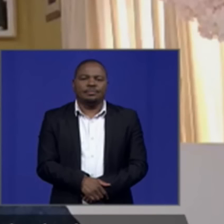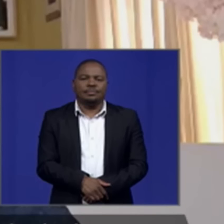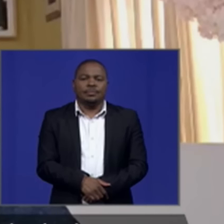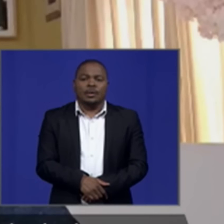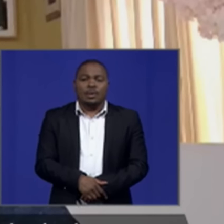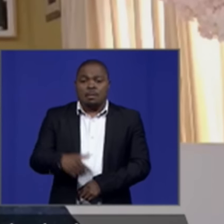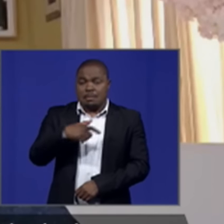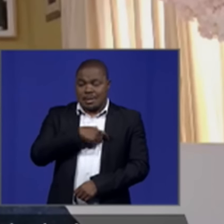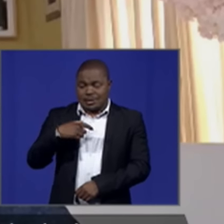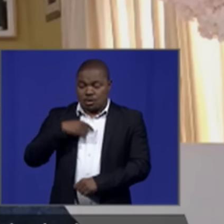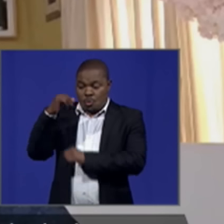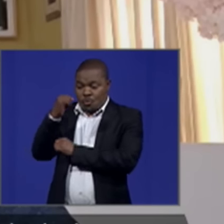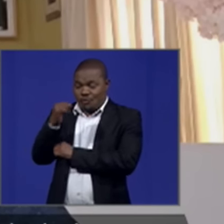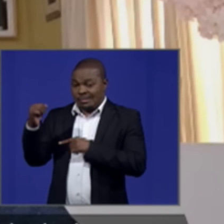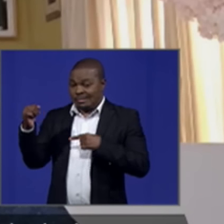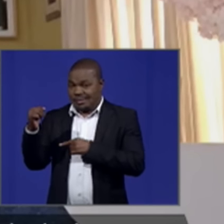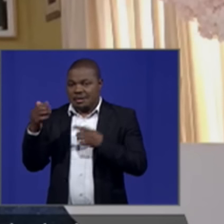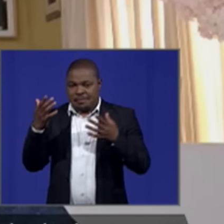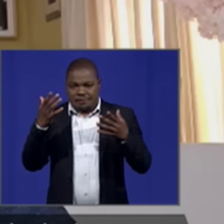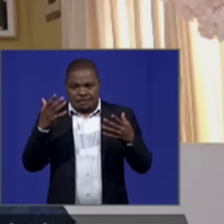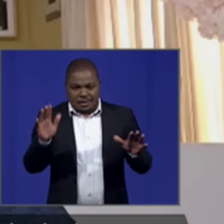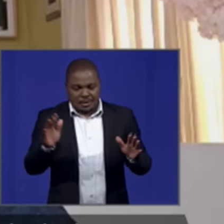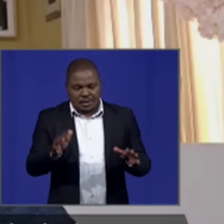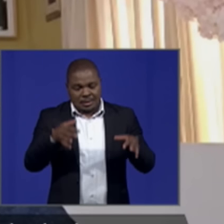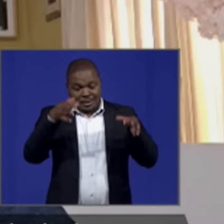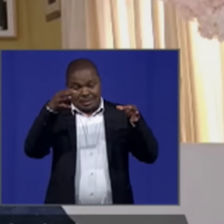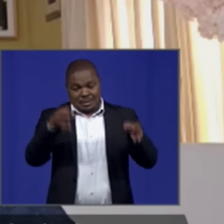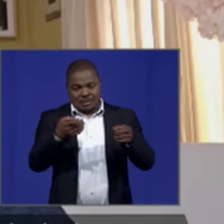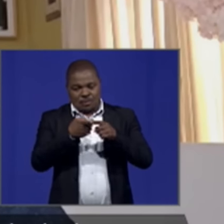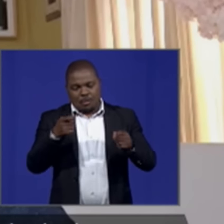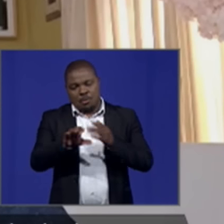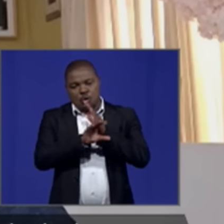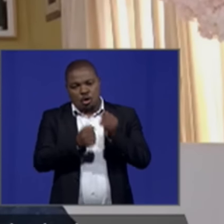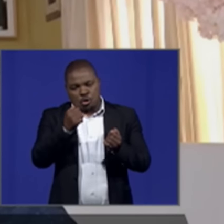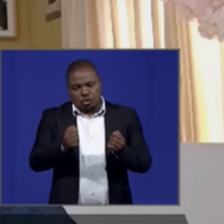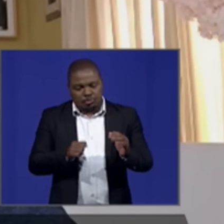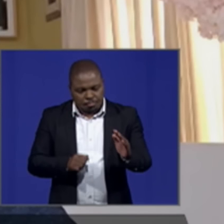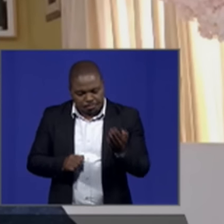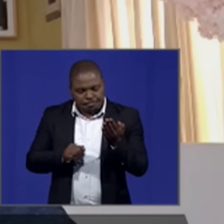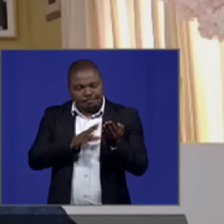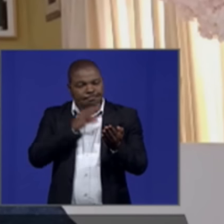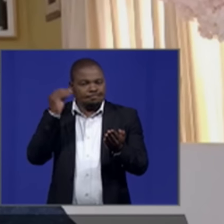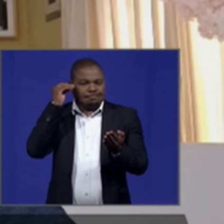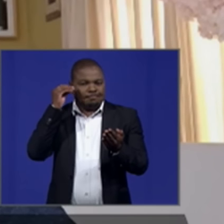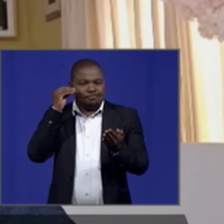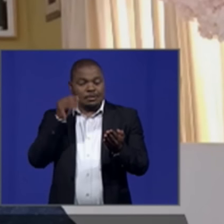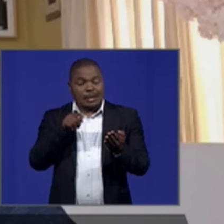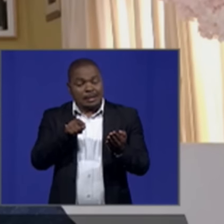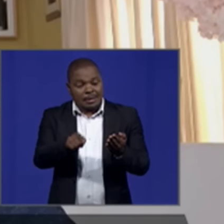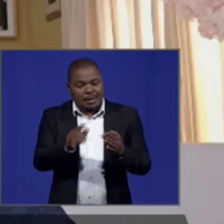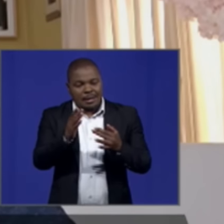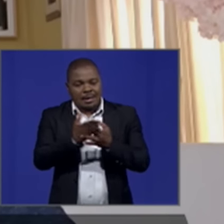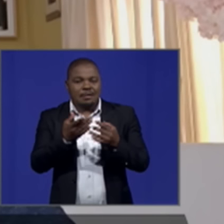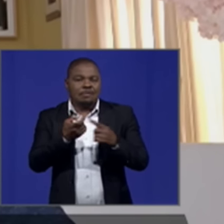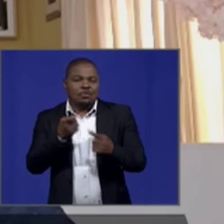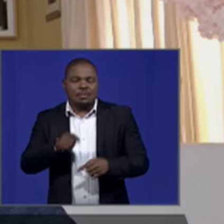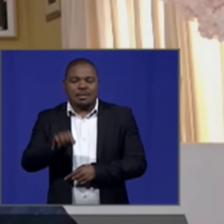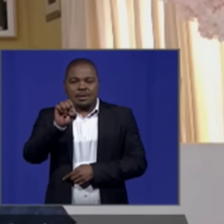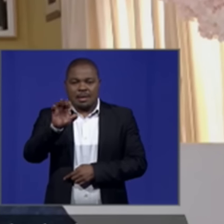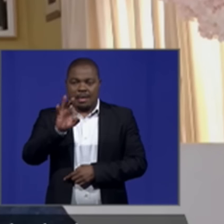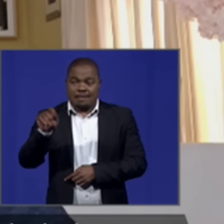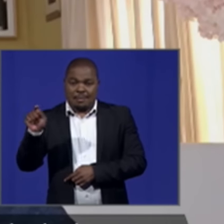The presidency has noted the judgment of the Constitutional Court in the case brought by the economic freedom